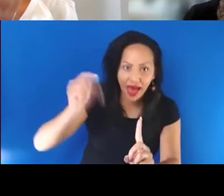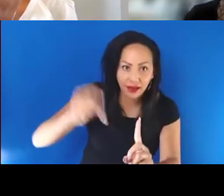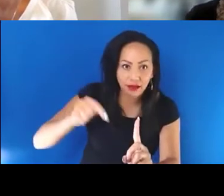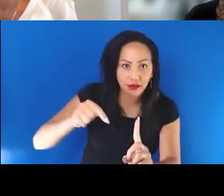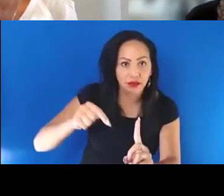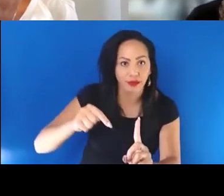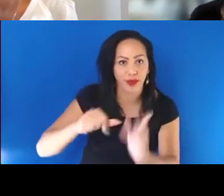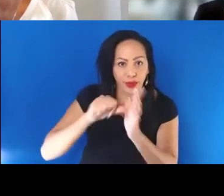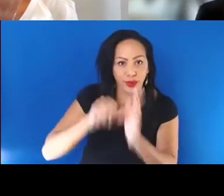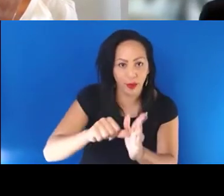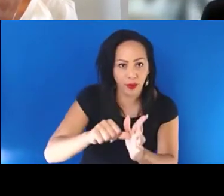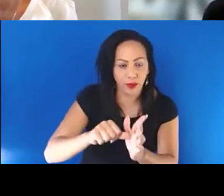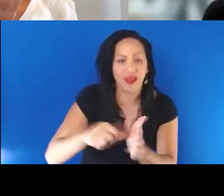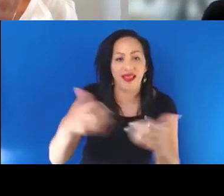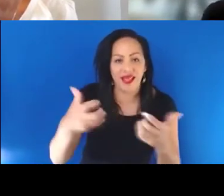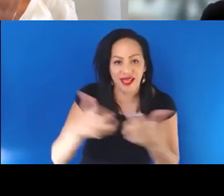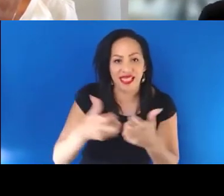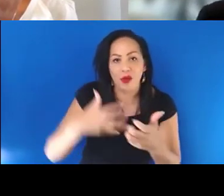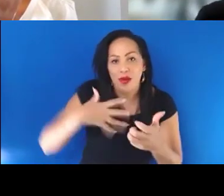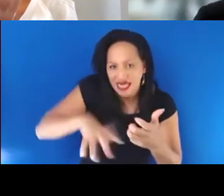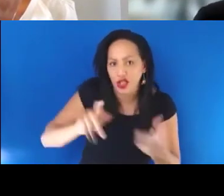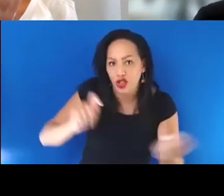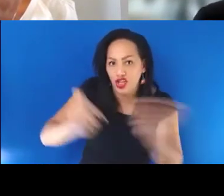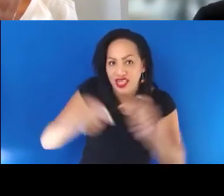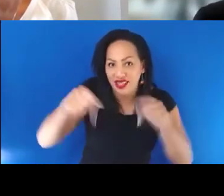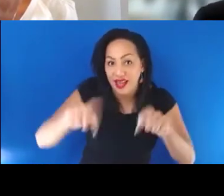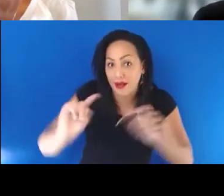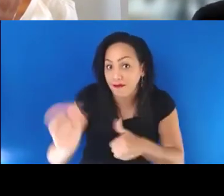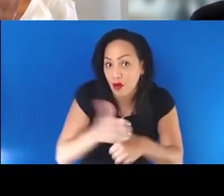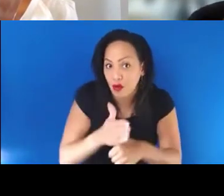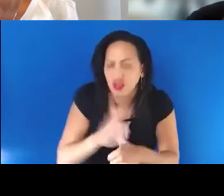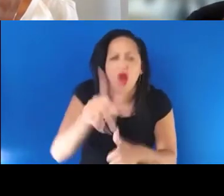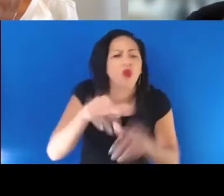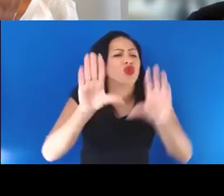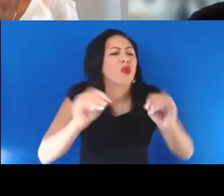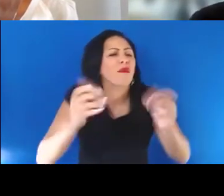move towards change. Yeah, and I'm gonna stop there for now.